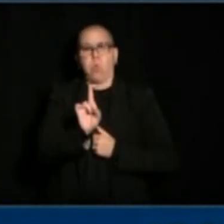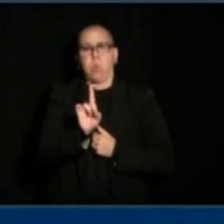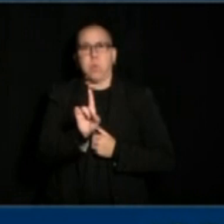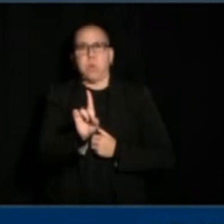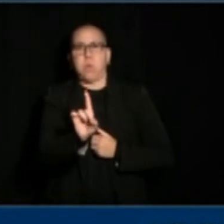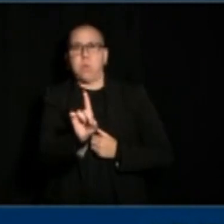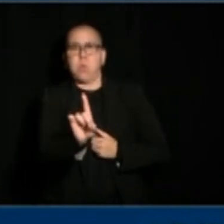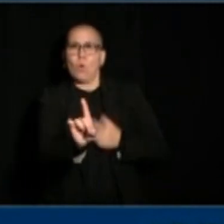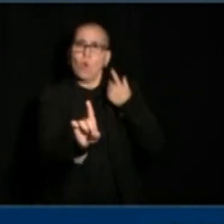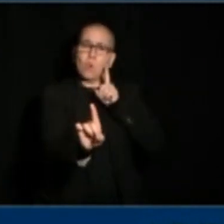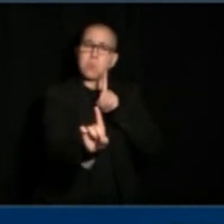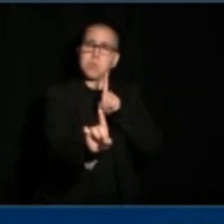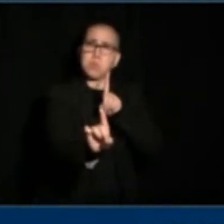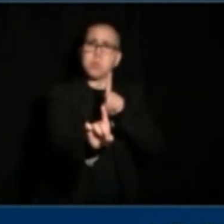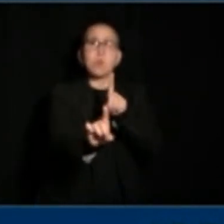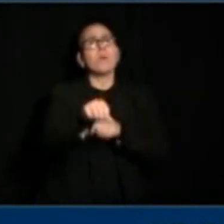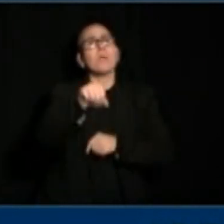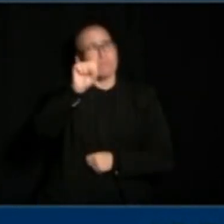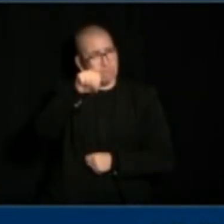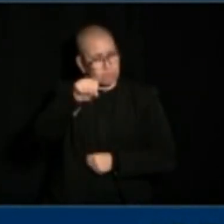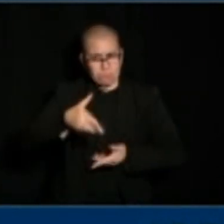masks, social distance at all times.